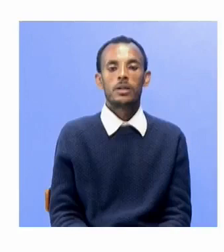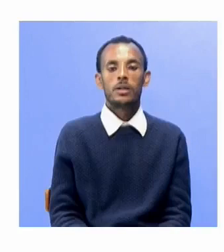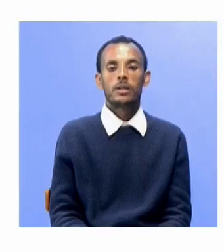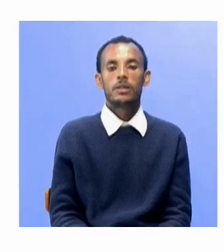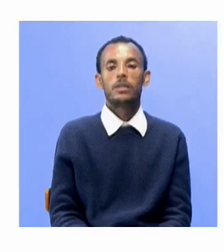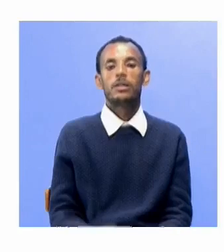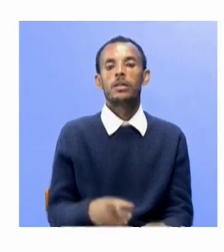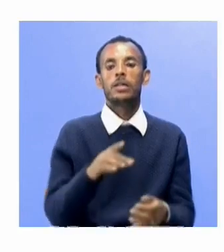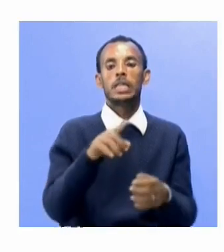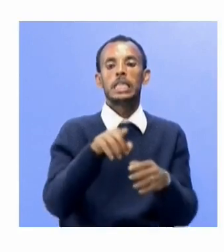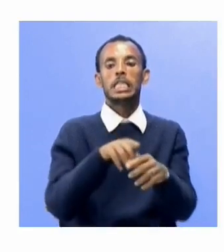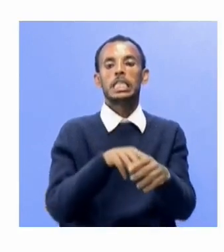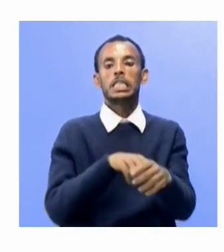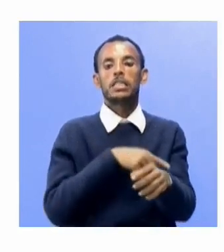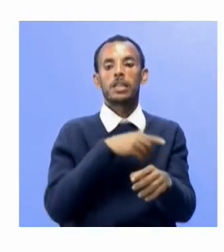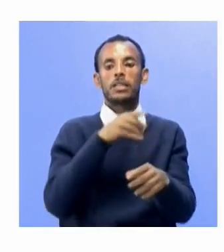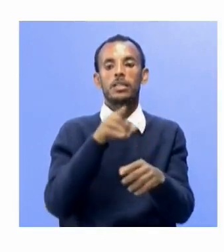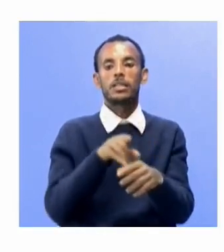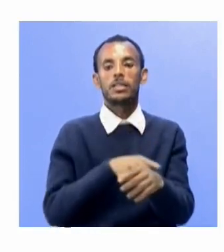distance